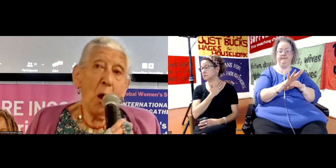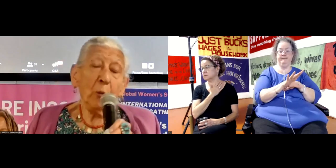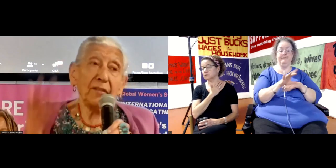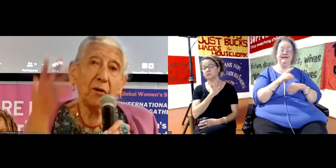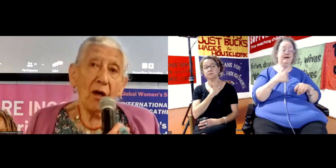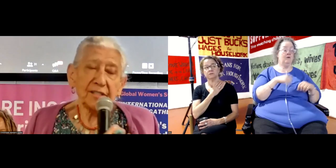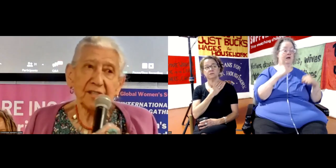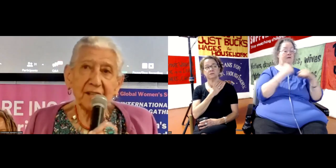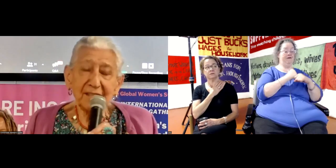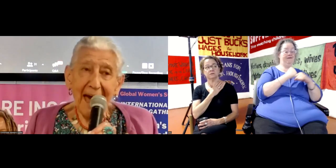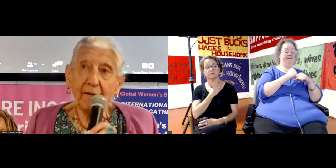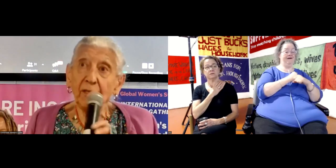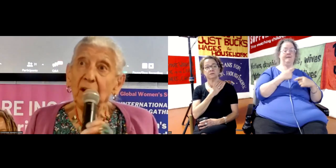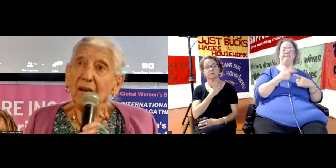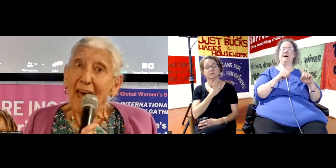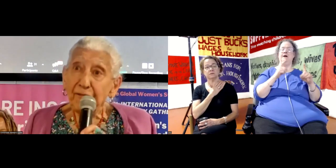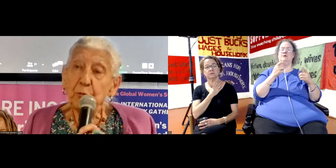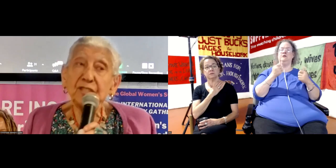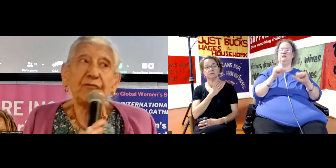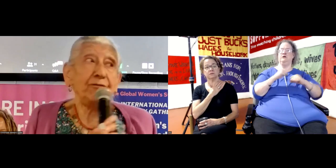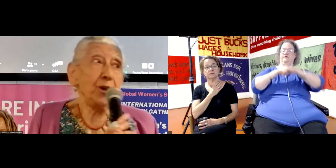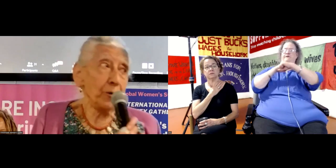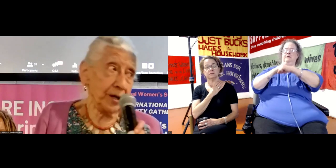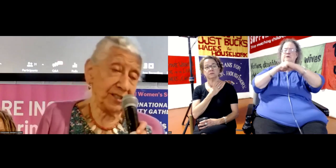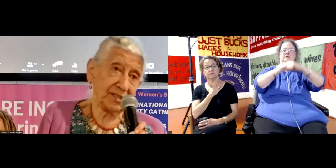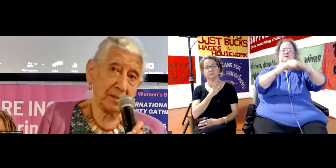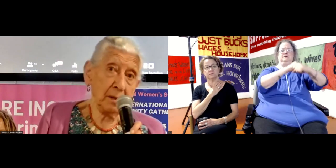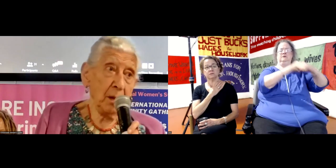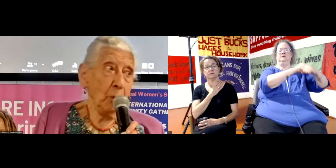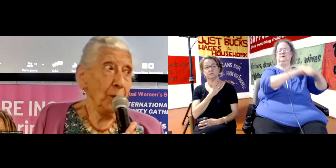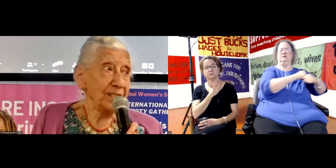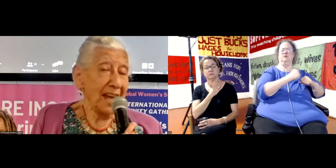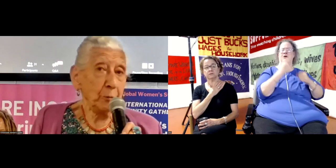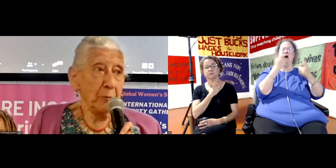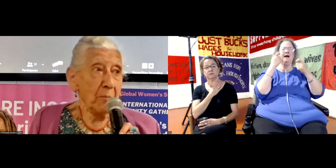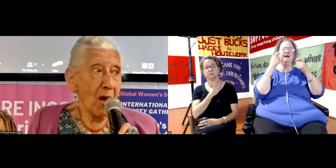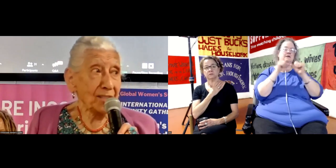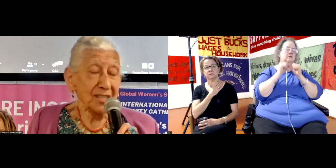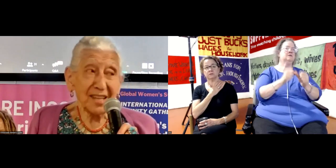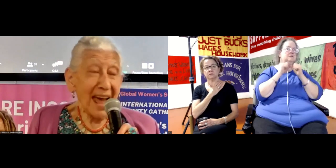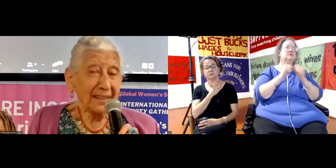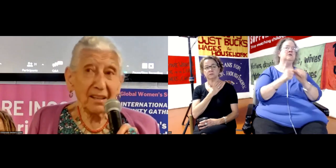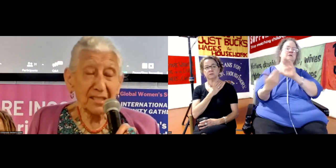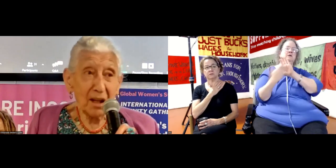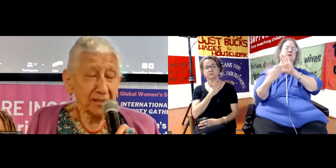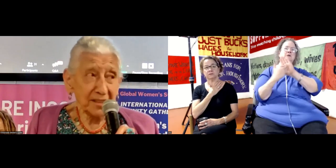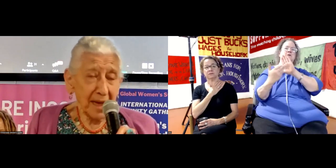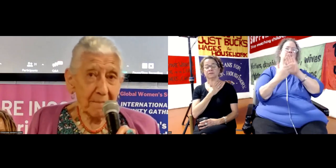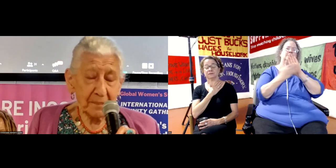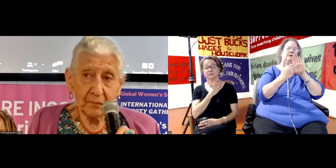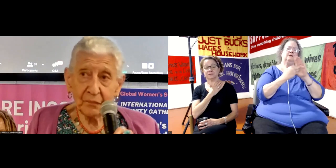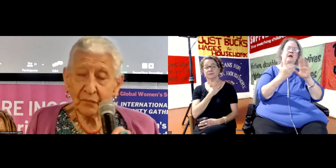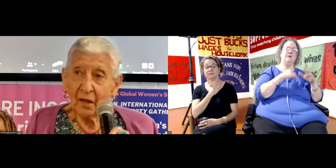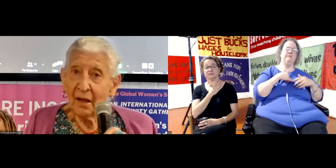ourselves with a constant attack. The left was furious. We said we were Marxists and hadn't consulted